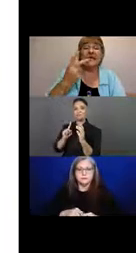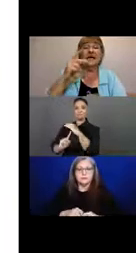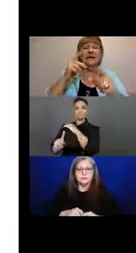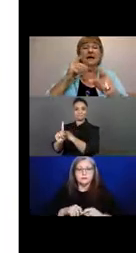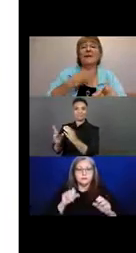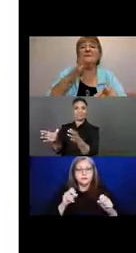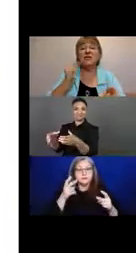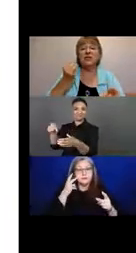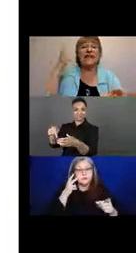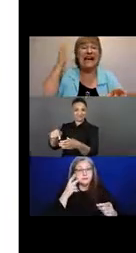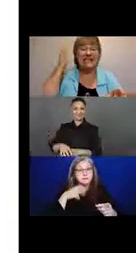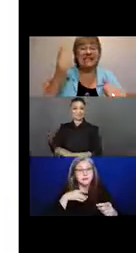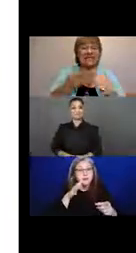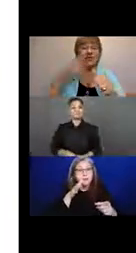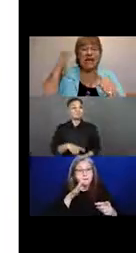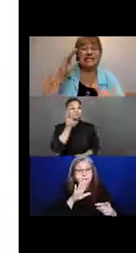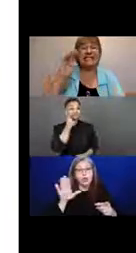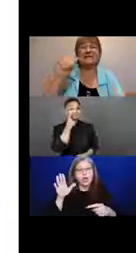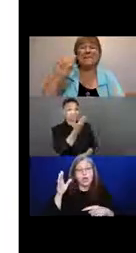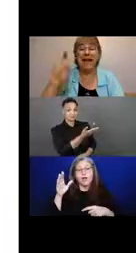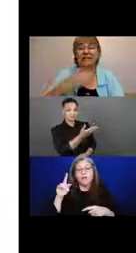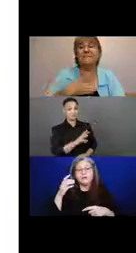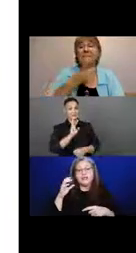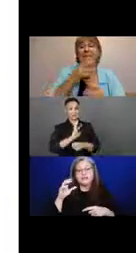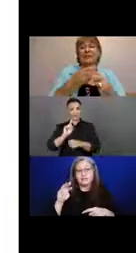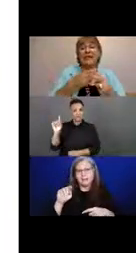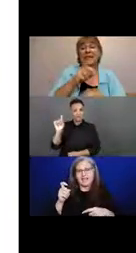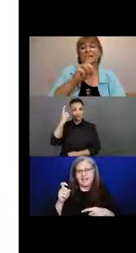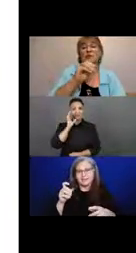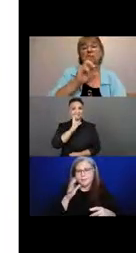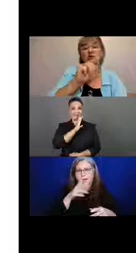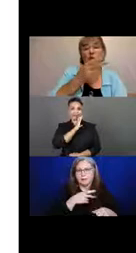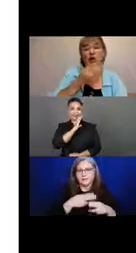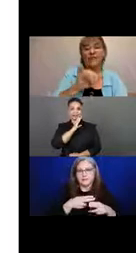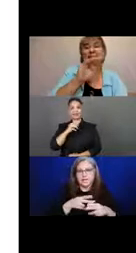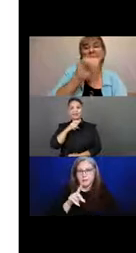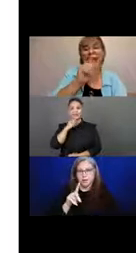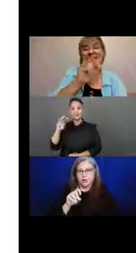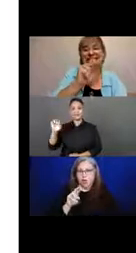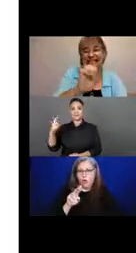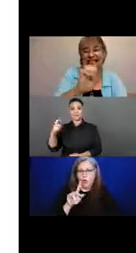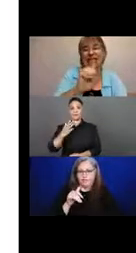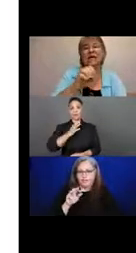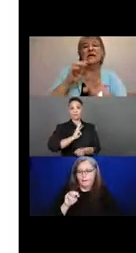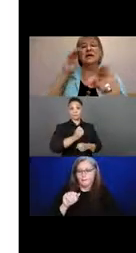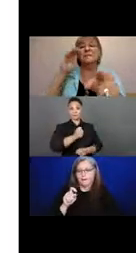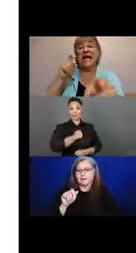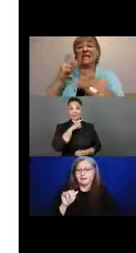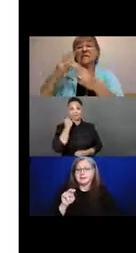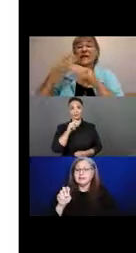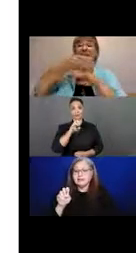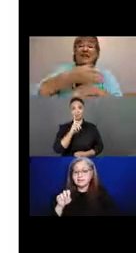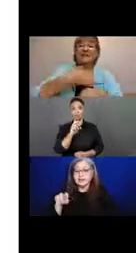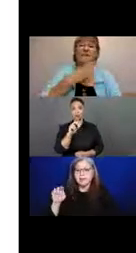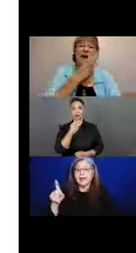see, my mother's cousin, first cousin is Max. My mother's name was Dorothy Maxine. Max